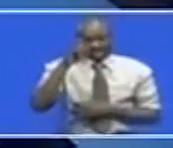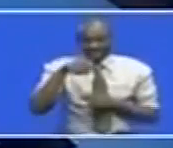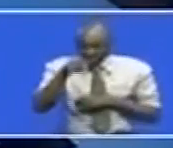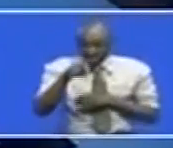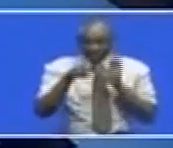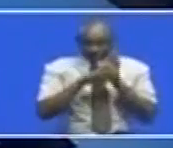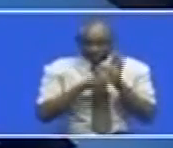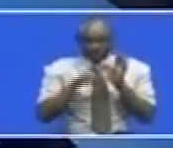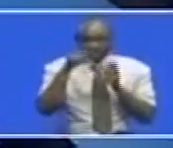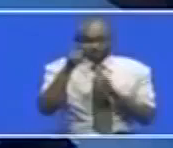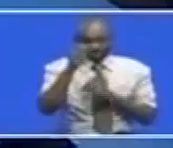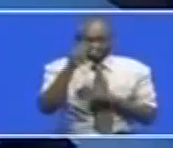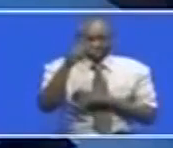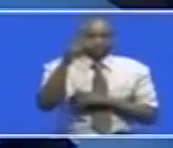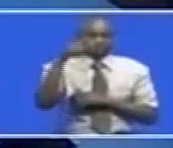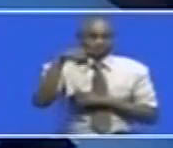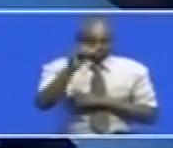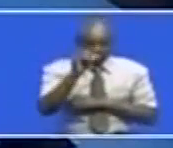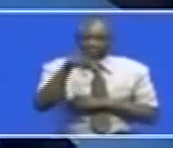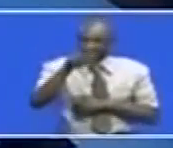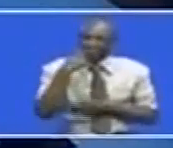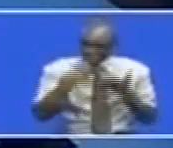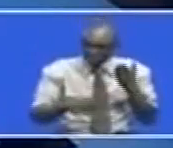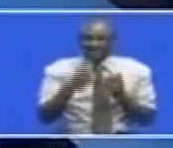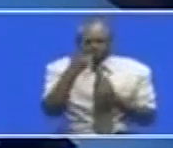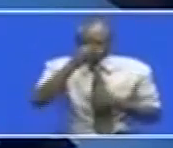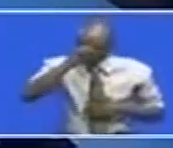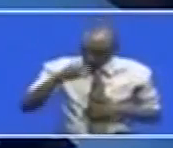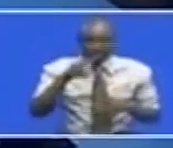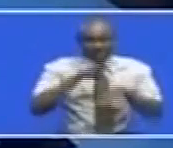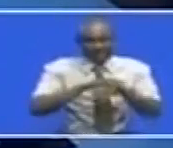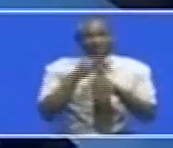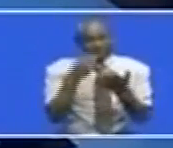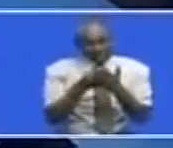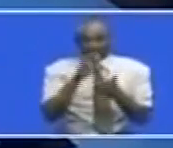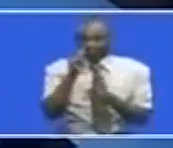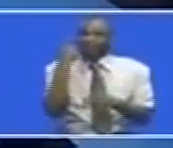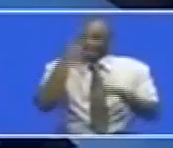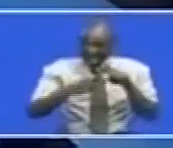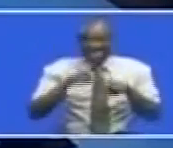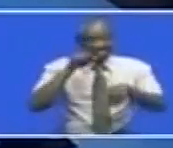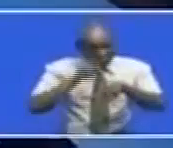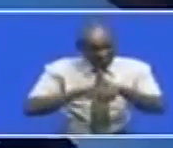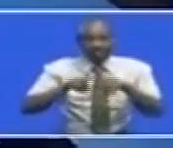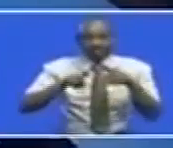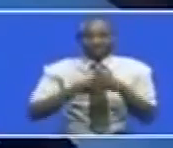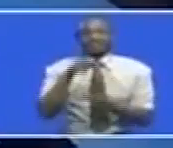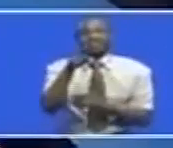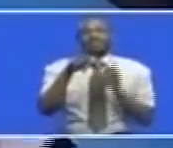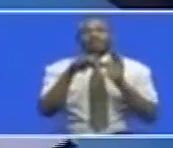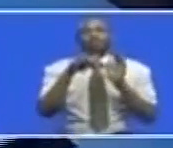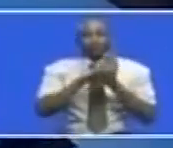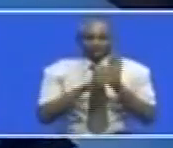episode of Techxpo, Felix Kimaru tells us how he's made 2 million Kenya shillings in revenue 1 year after TOTO Health was rolled out.